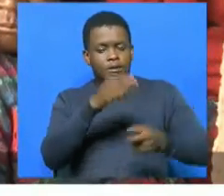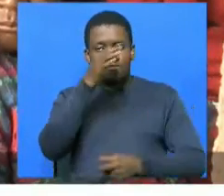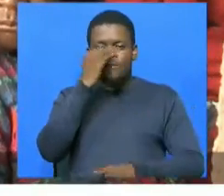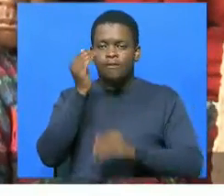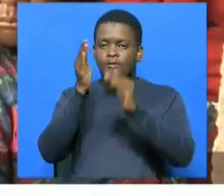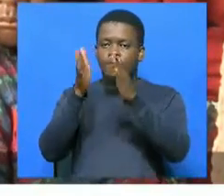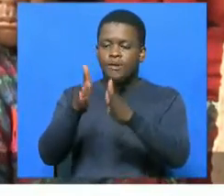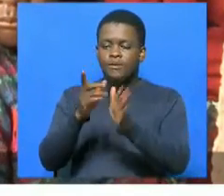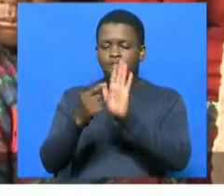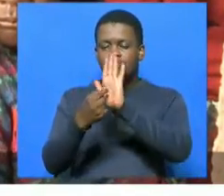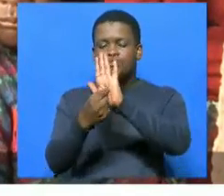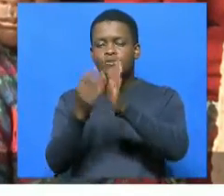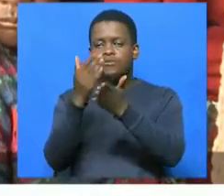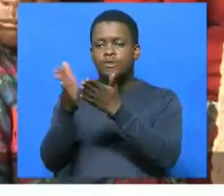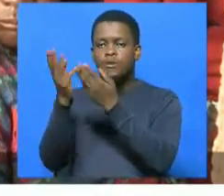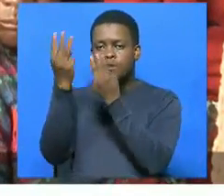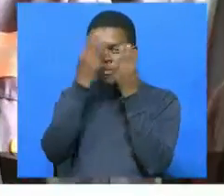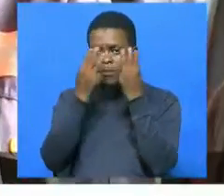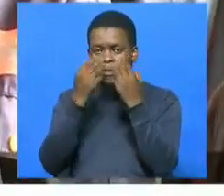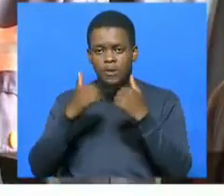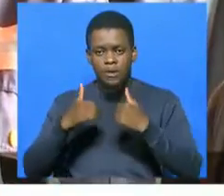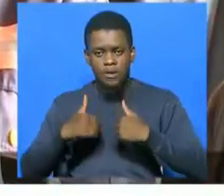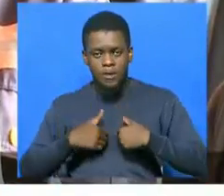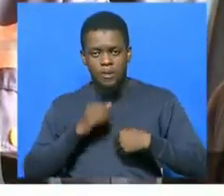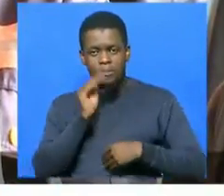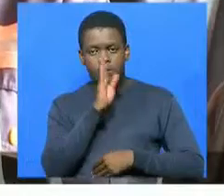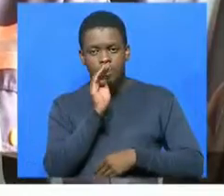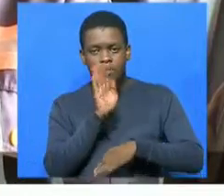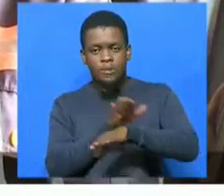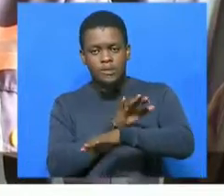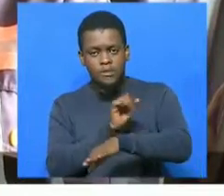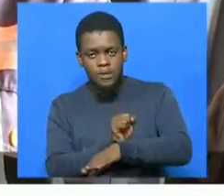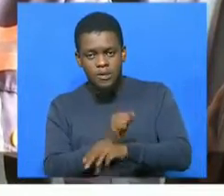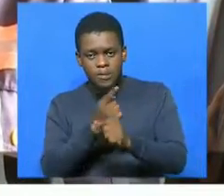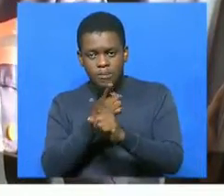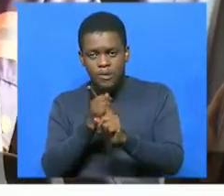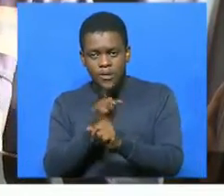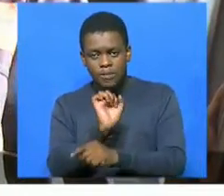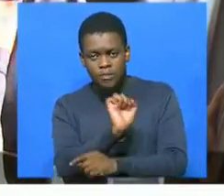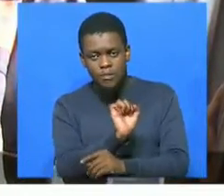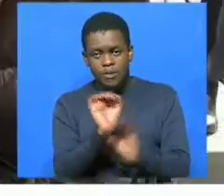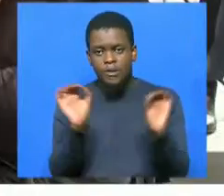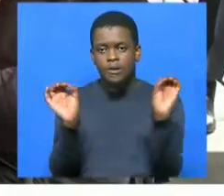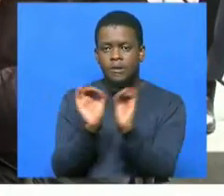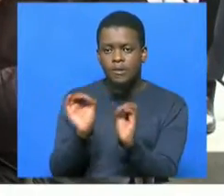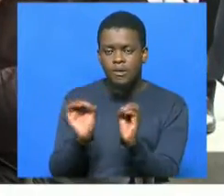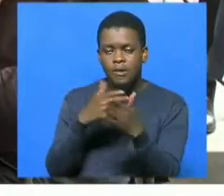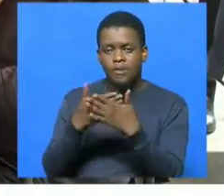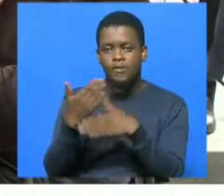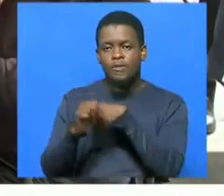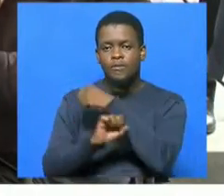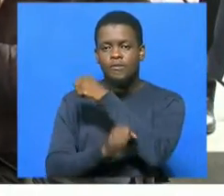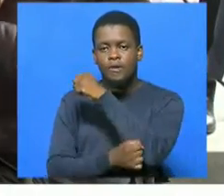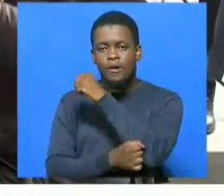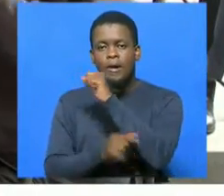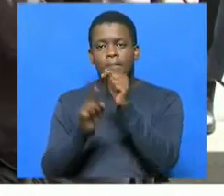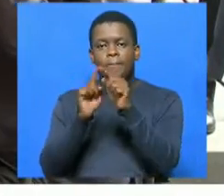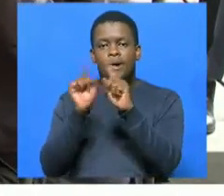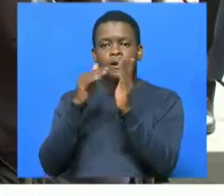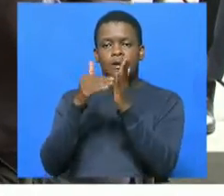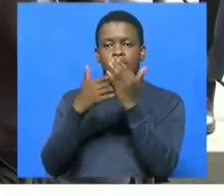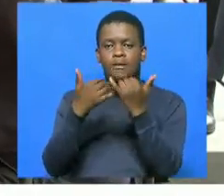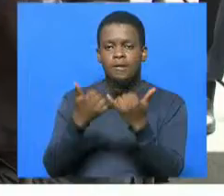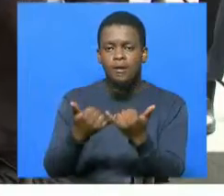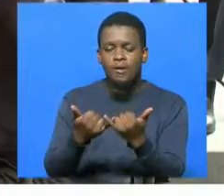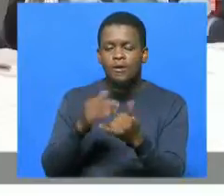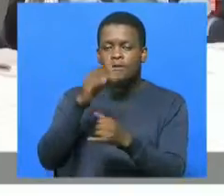expressed their concerns regarding shortage of markets for their produce, which leads to lower returns after the harvesting period. Therefore,